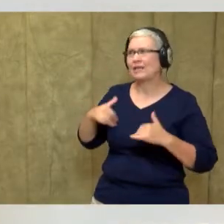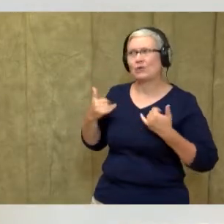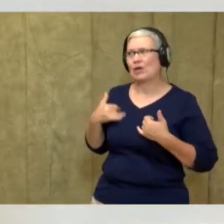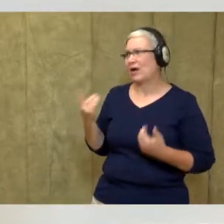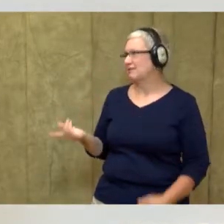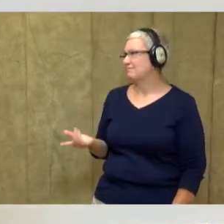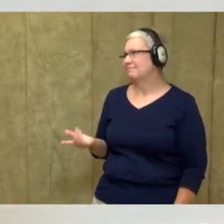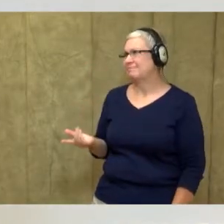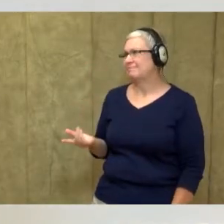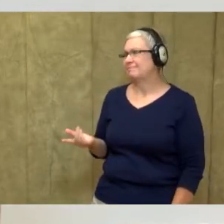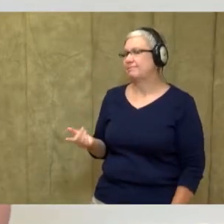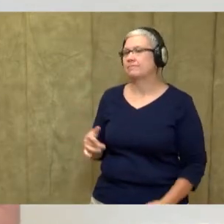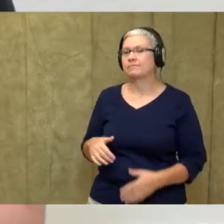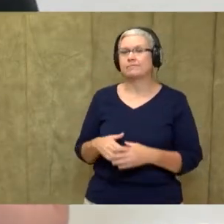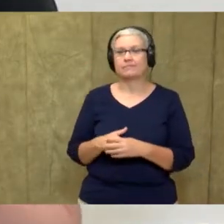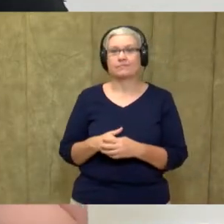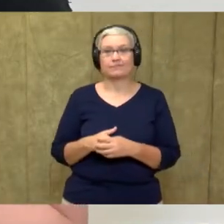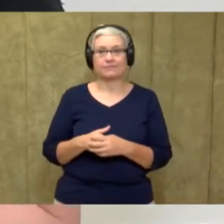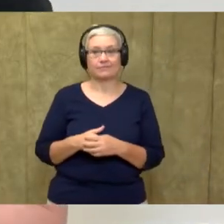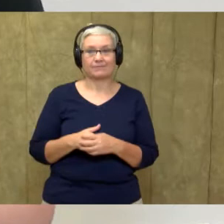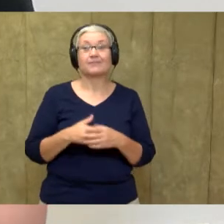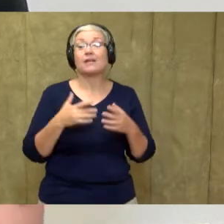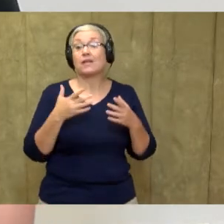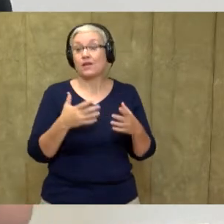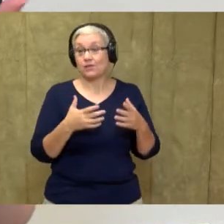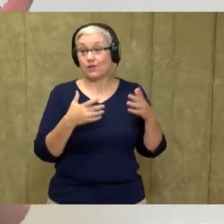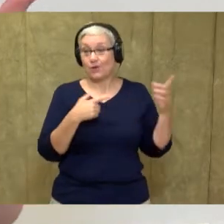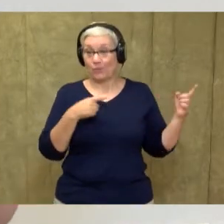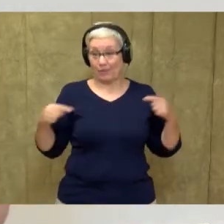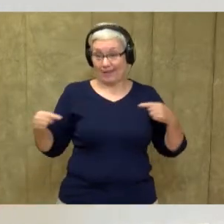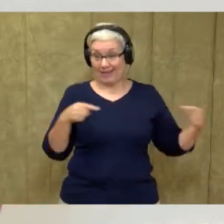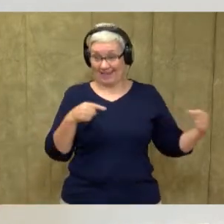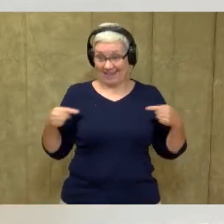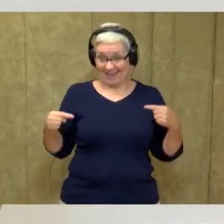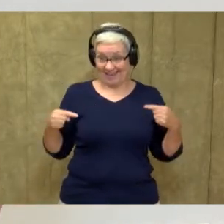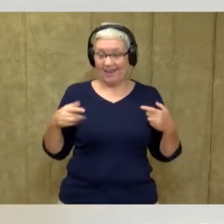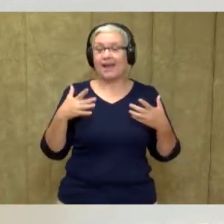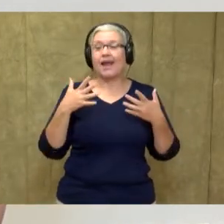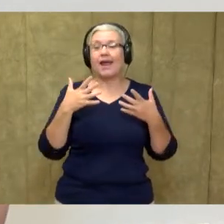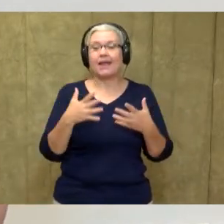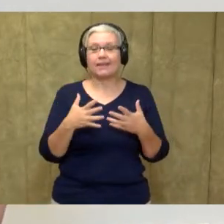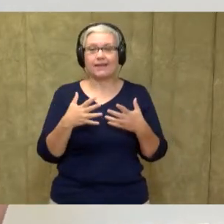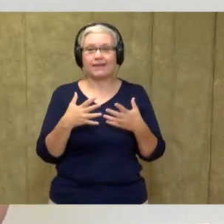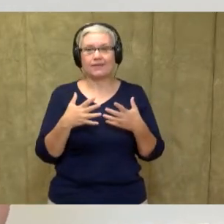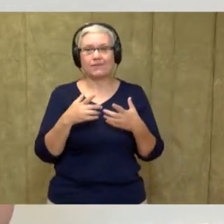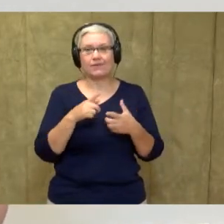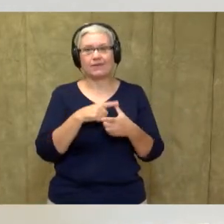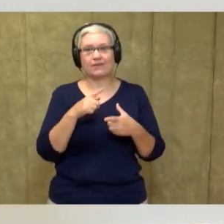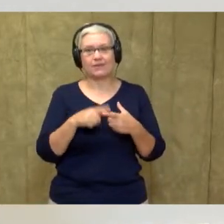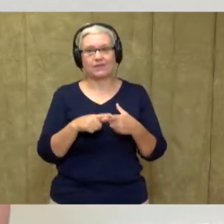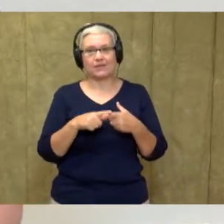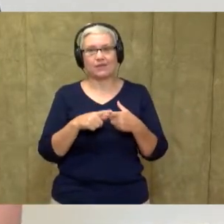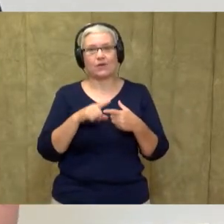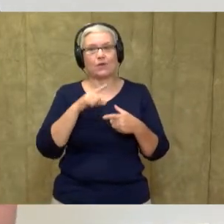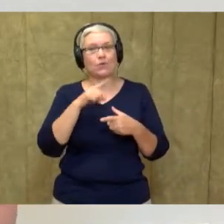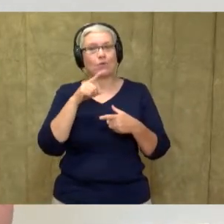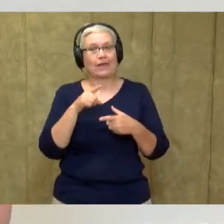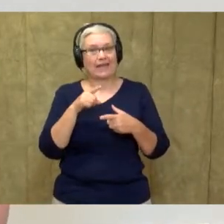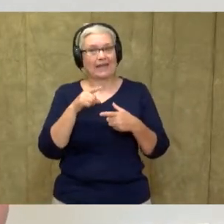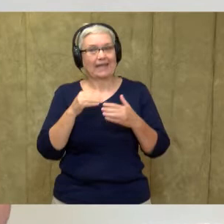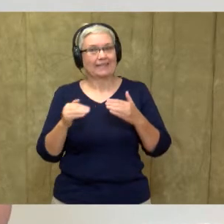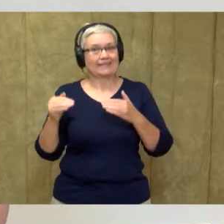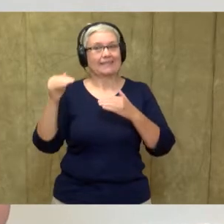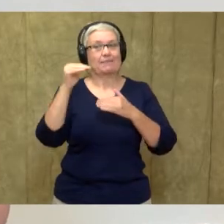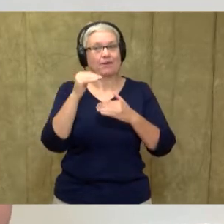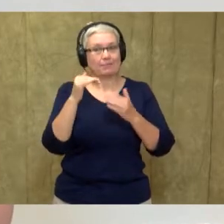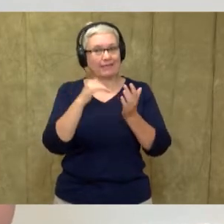young, right? So she brings back her side of it. And of course, then you really need to step it up and you